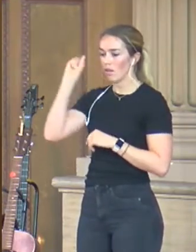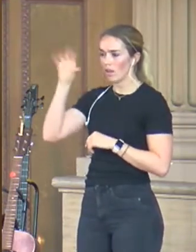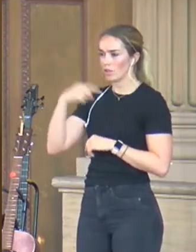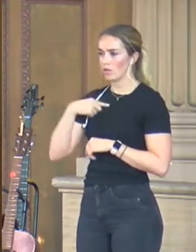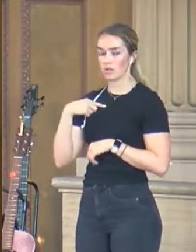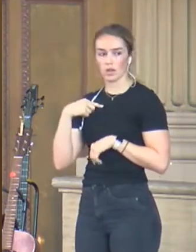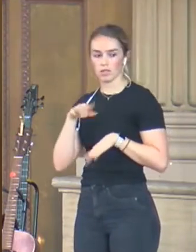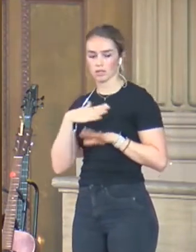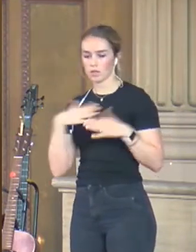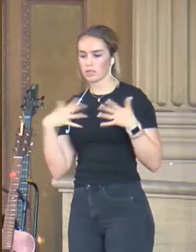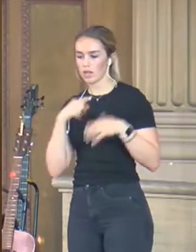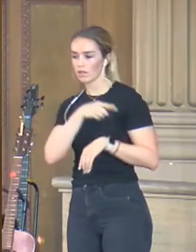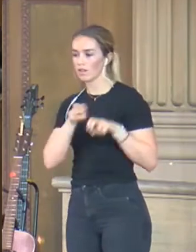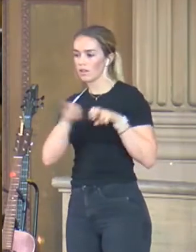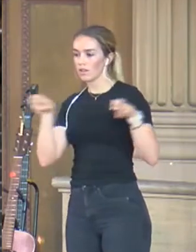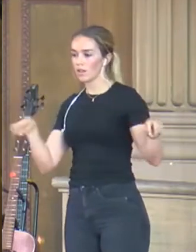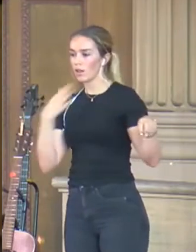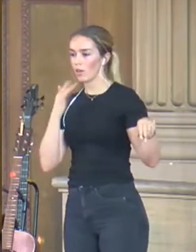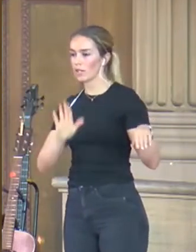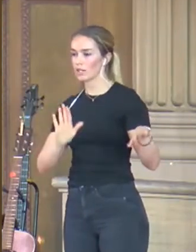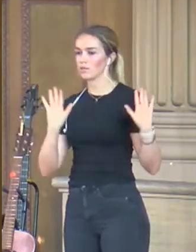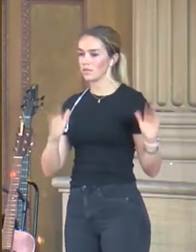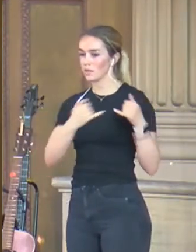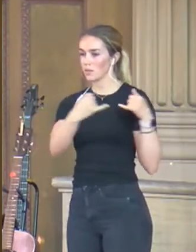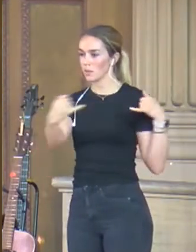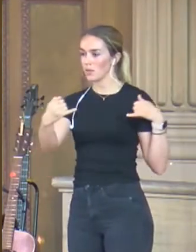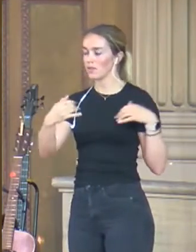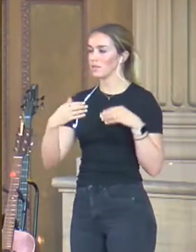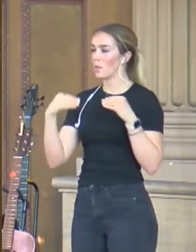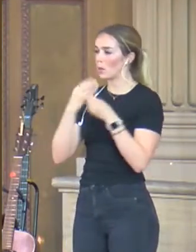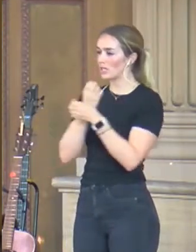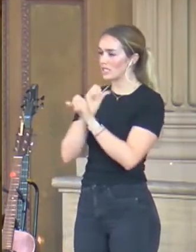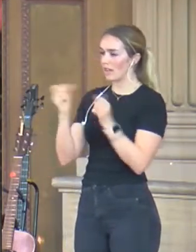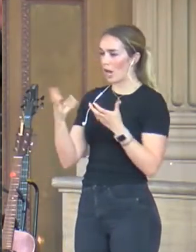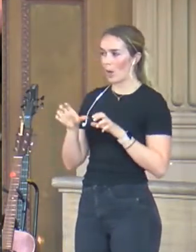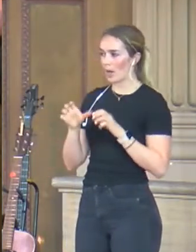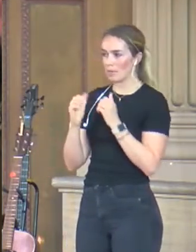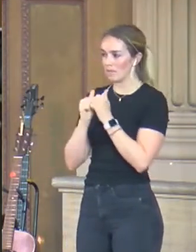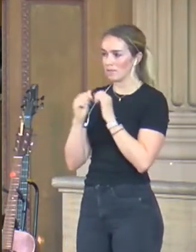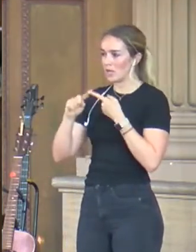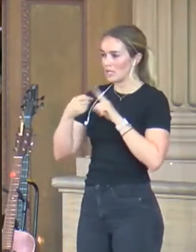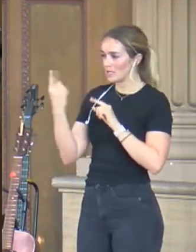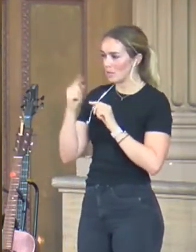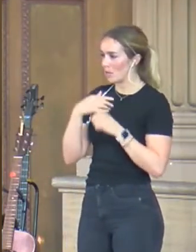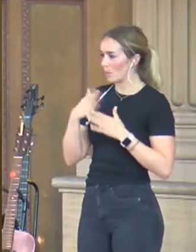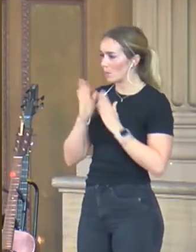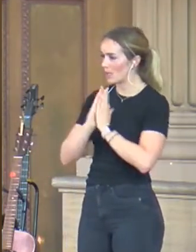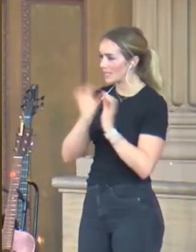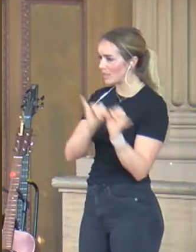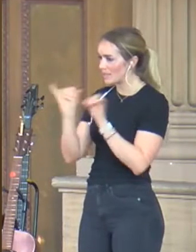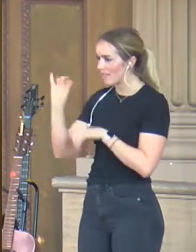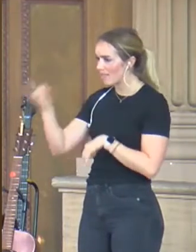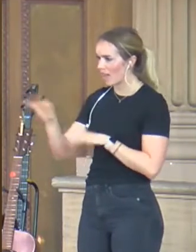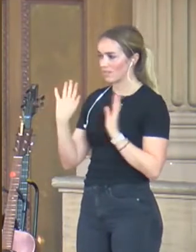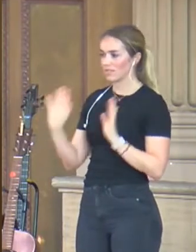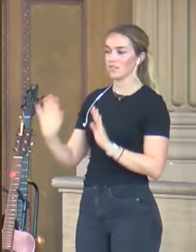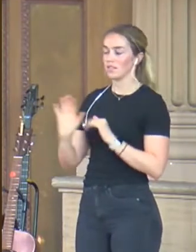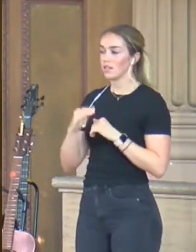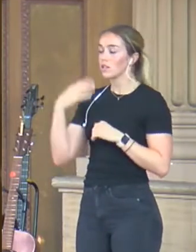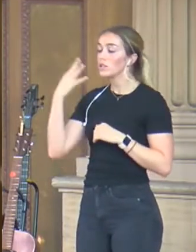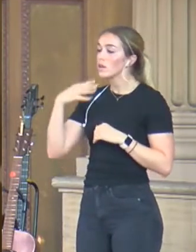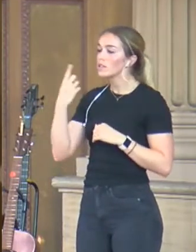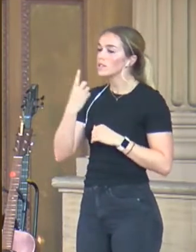this, you scoot your chair away a little bit, like to provide that buffer and some safety. But this is how he's praying. And what's crazy is this is